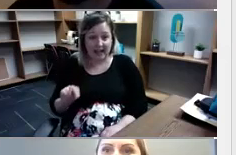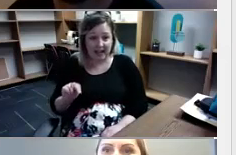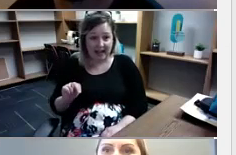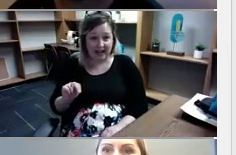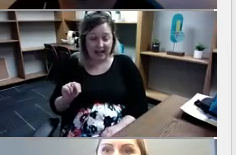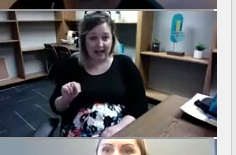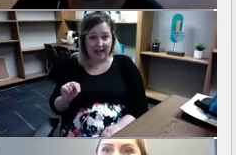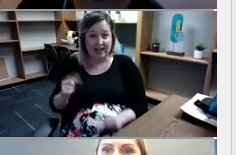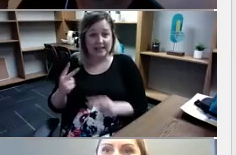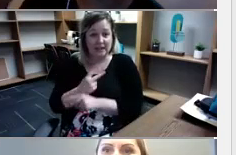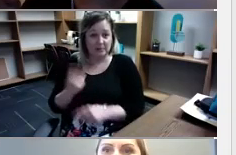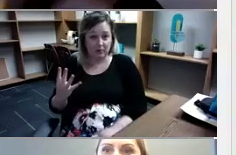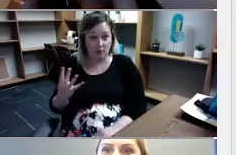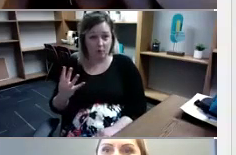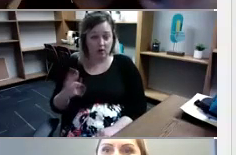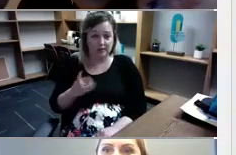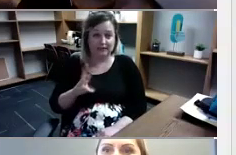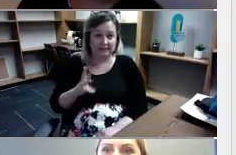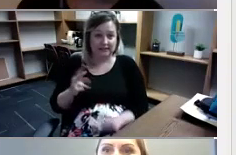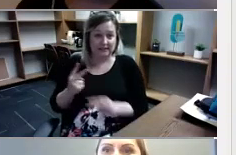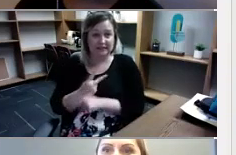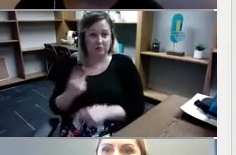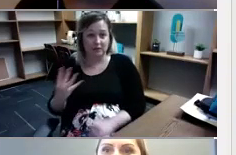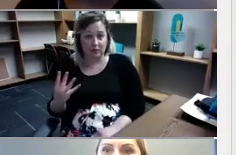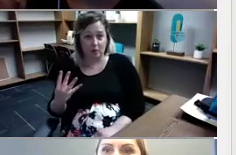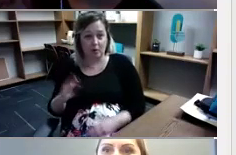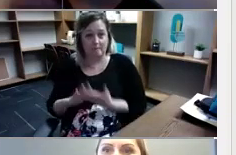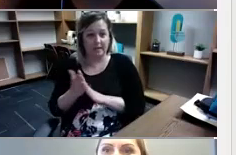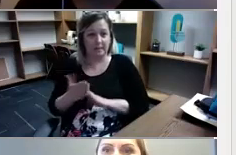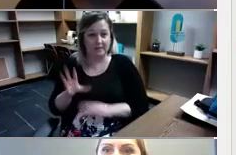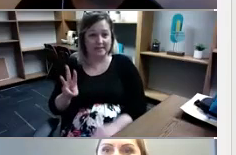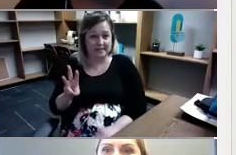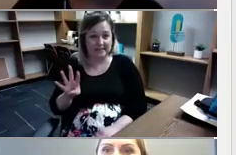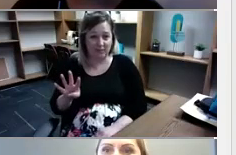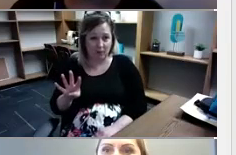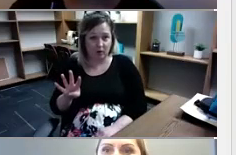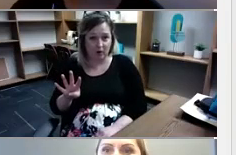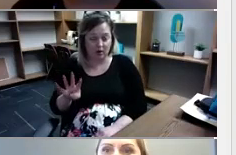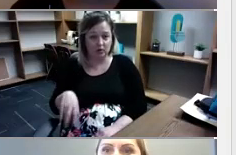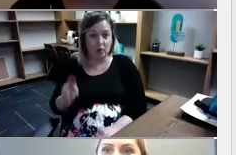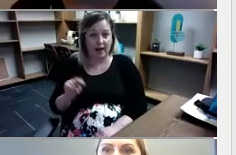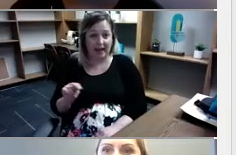16 times 4 basically becomes 64. So we have n by 16 cubed. So